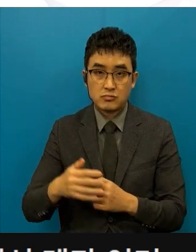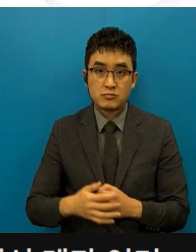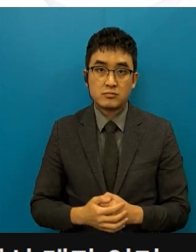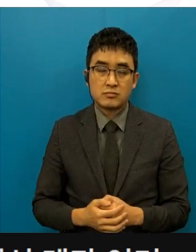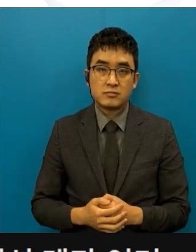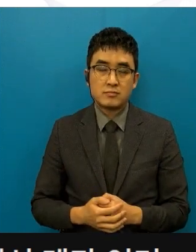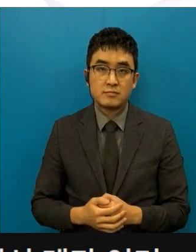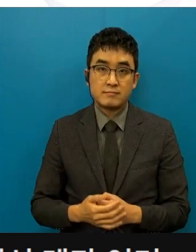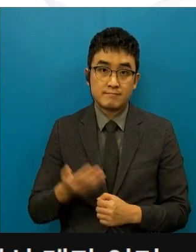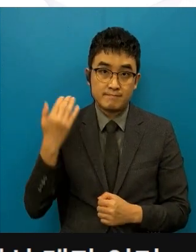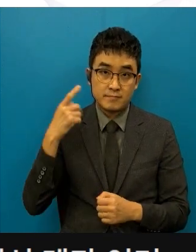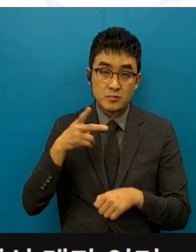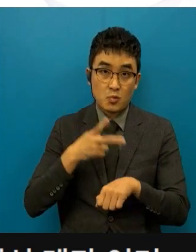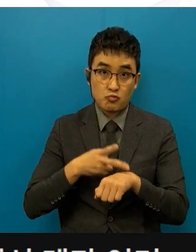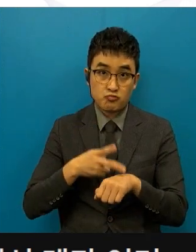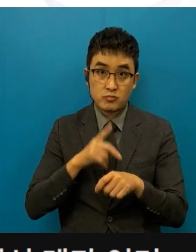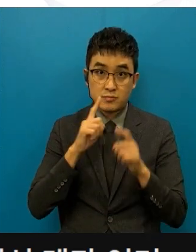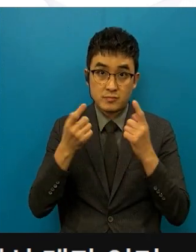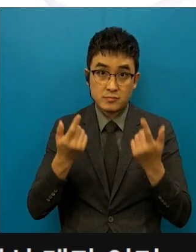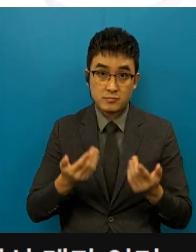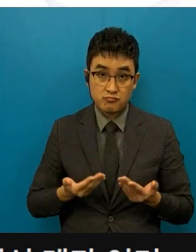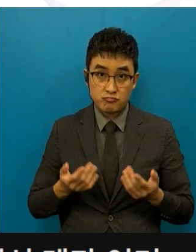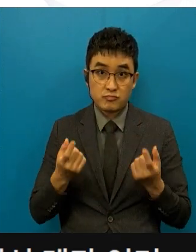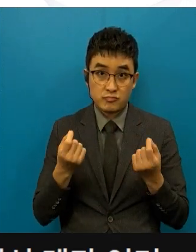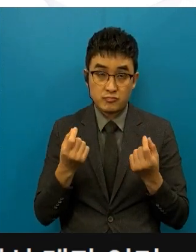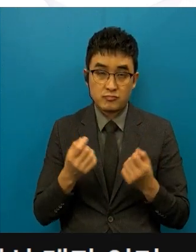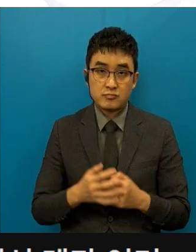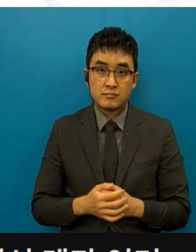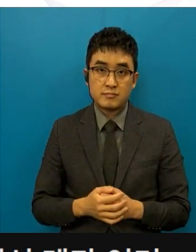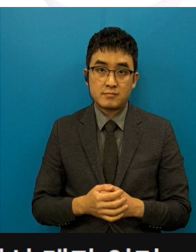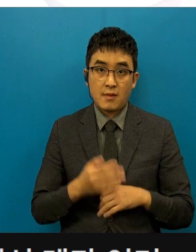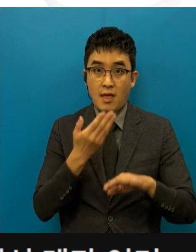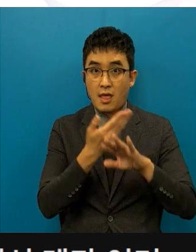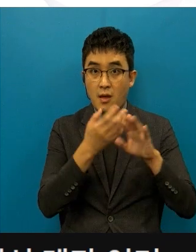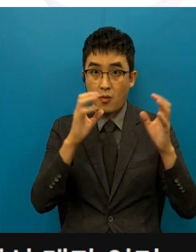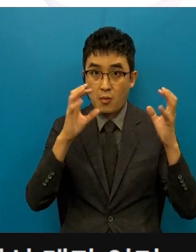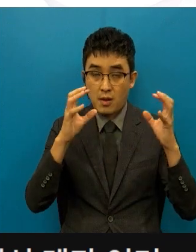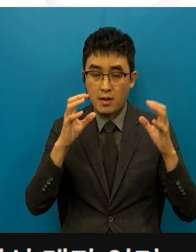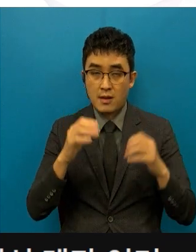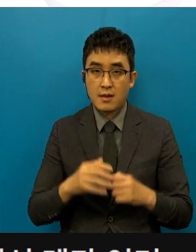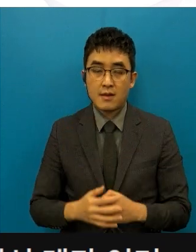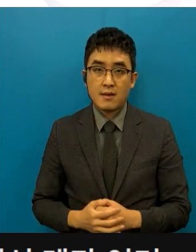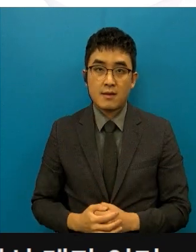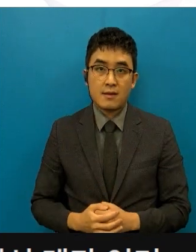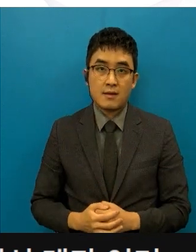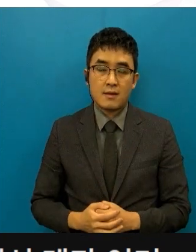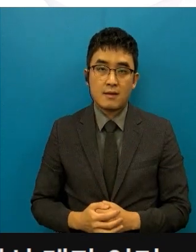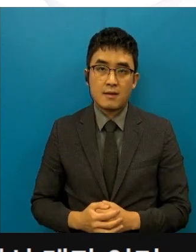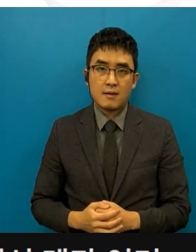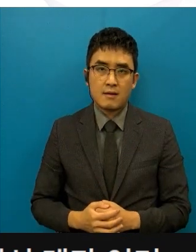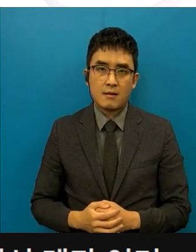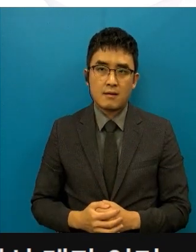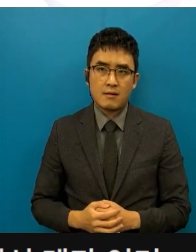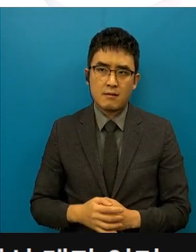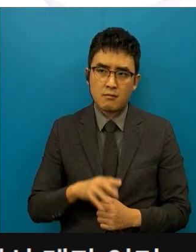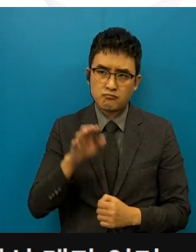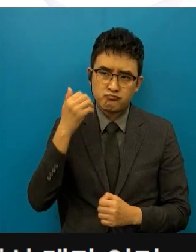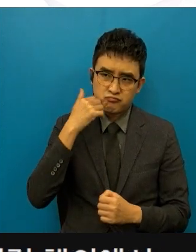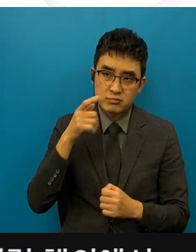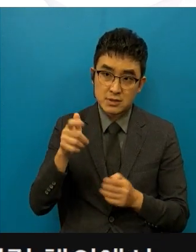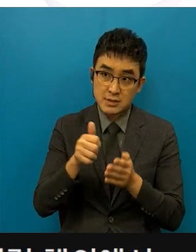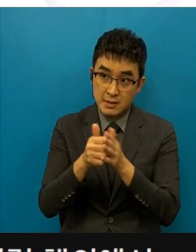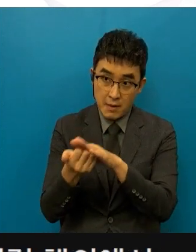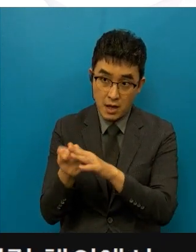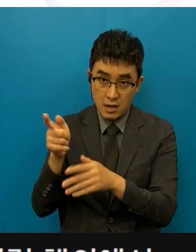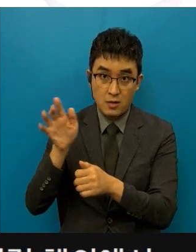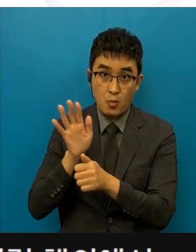they help someone abroad to die, we are far from a legalization of assisted dying, because those debates